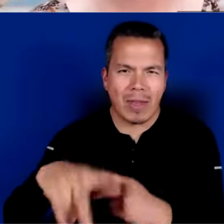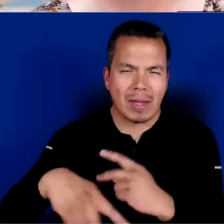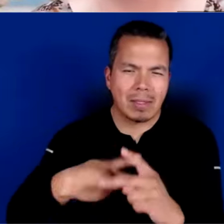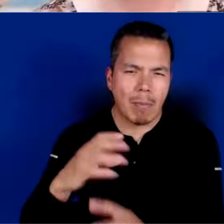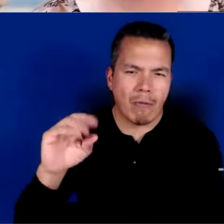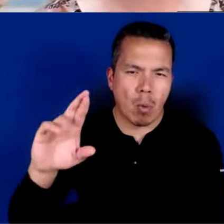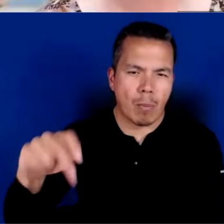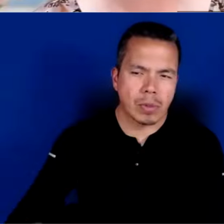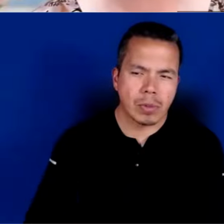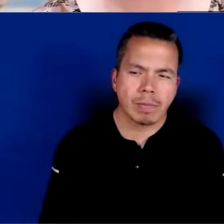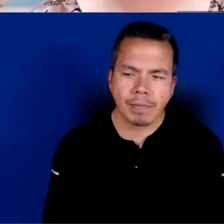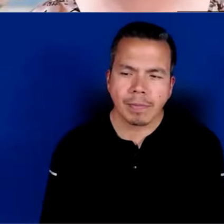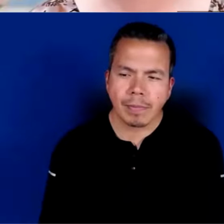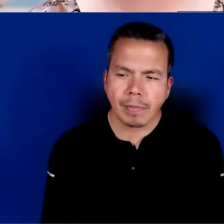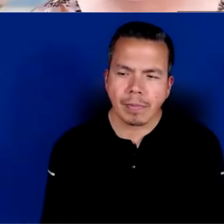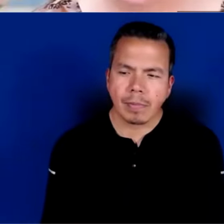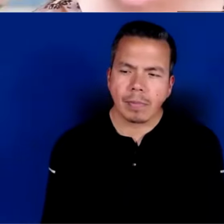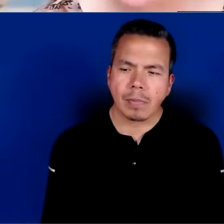corporation or business.